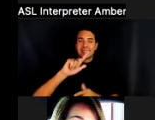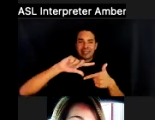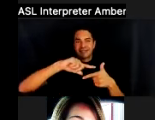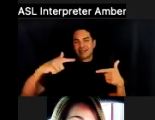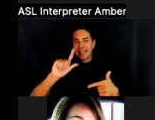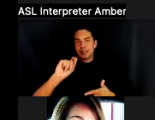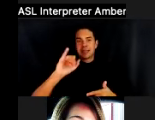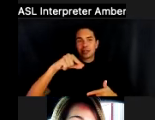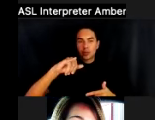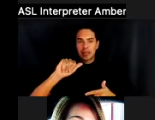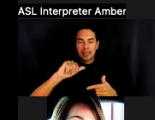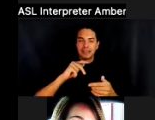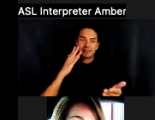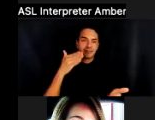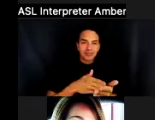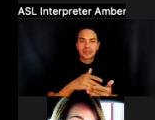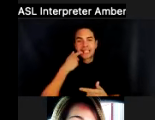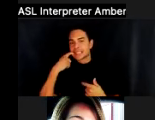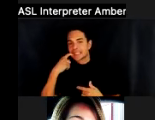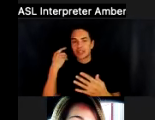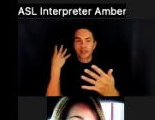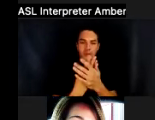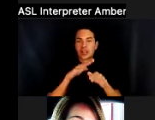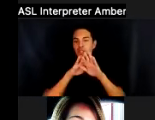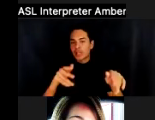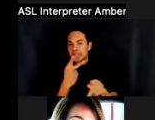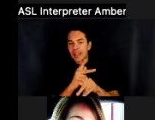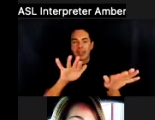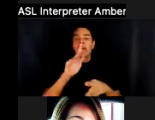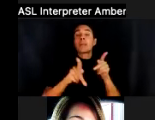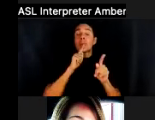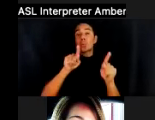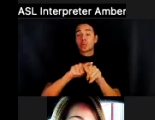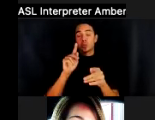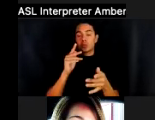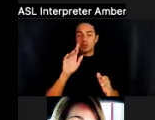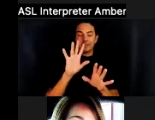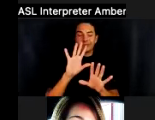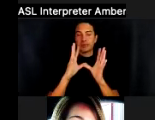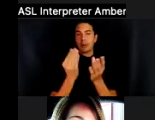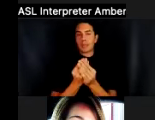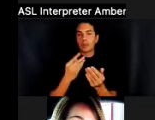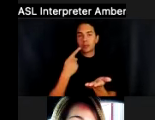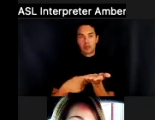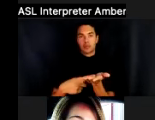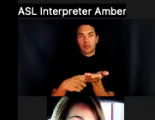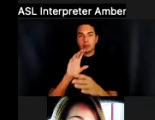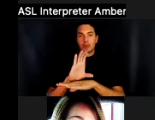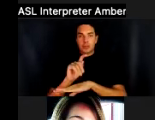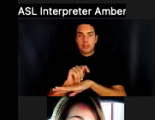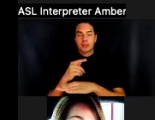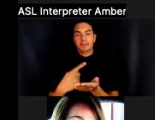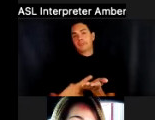right, going into like colleges and universities, or like tribal consultations, and affecting like these processes